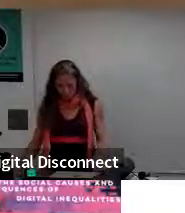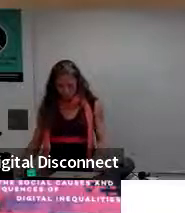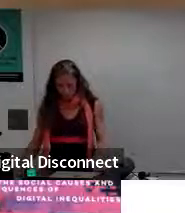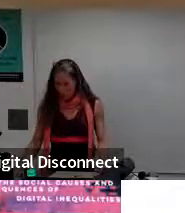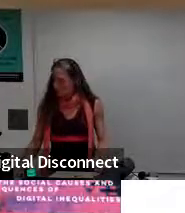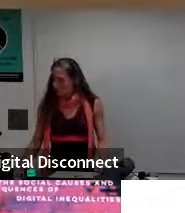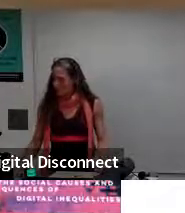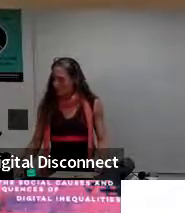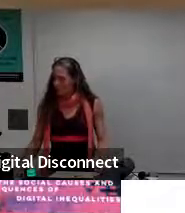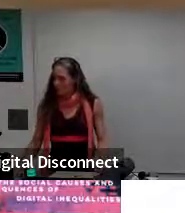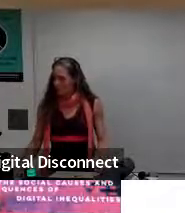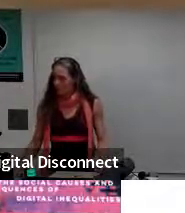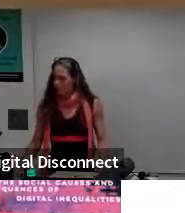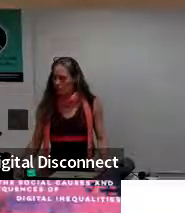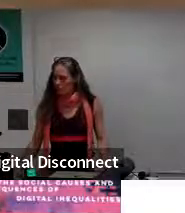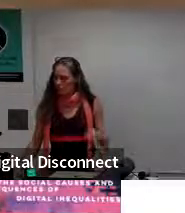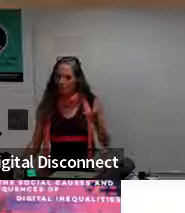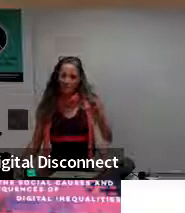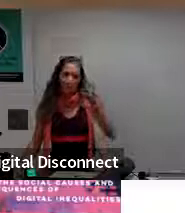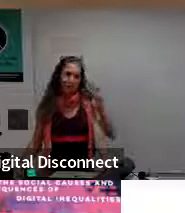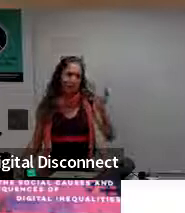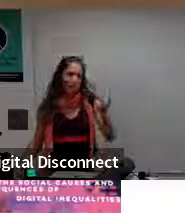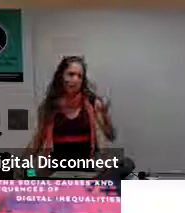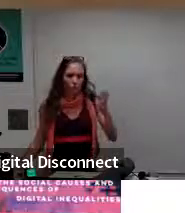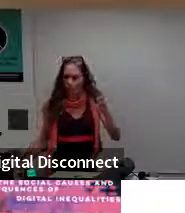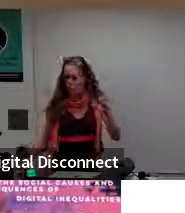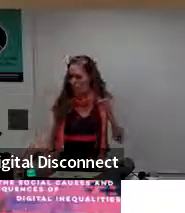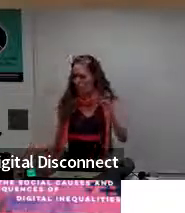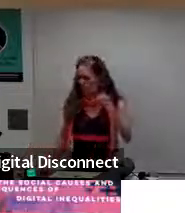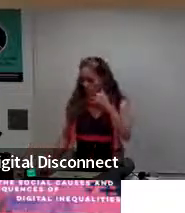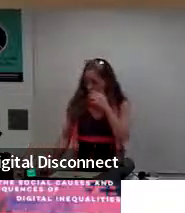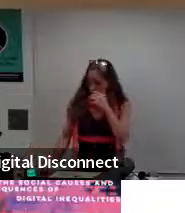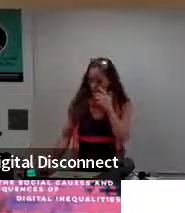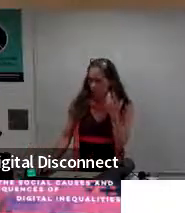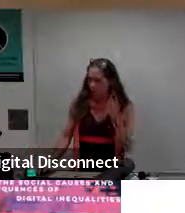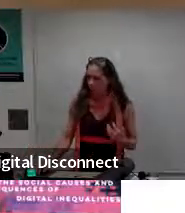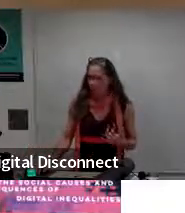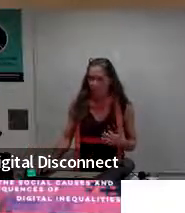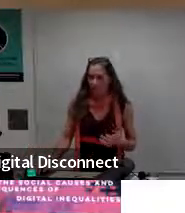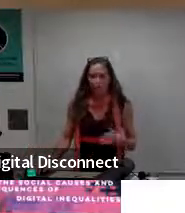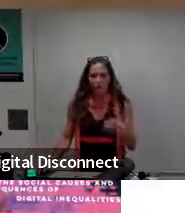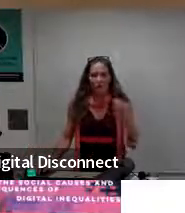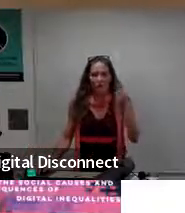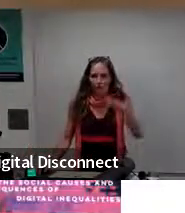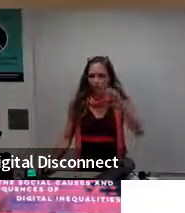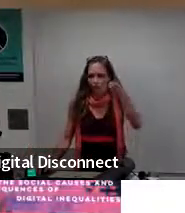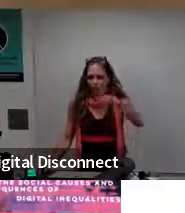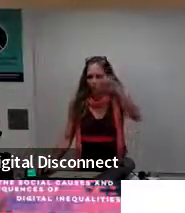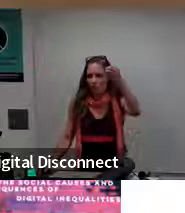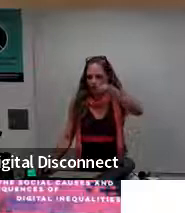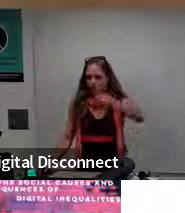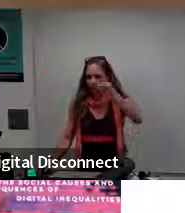and neighborhoods. The other area where we've seen a lot of work is in the area of schools and workplaces where